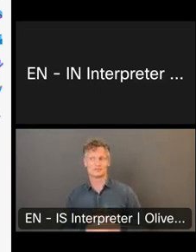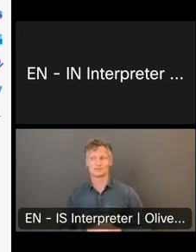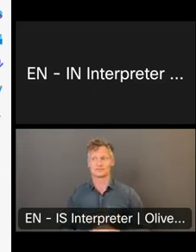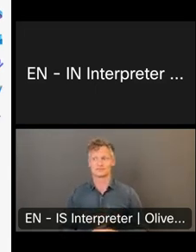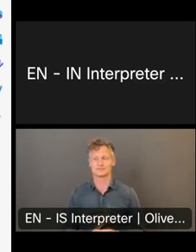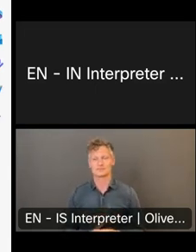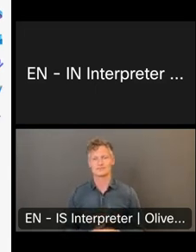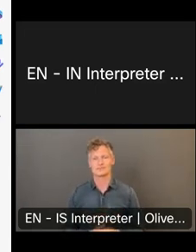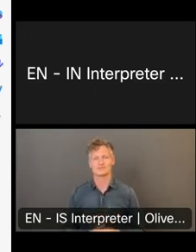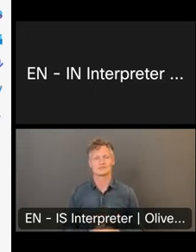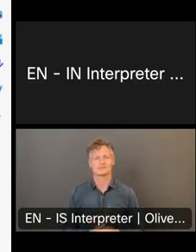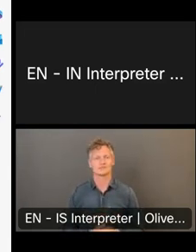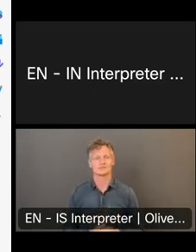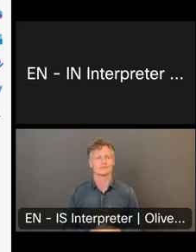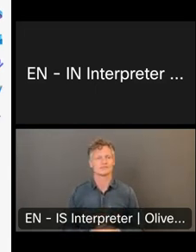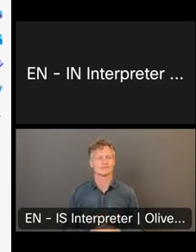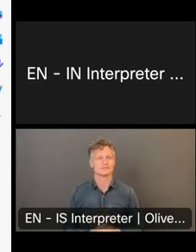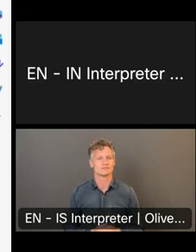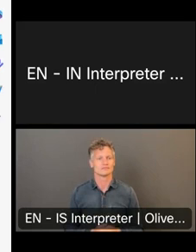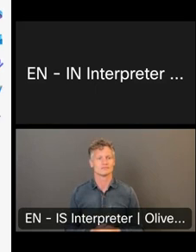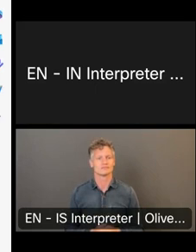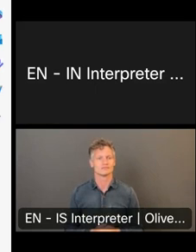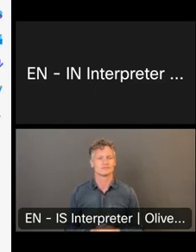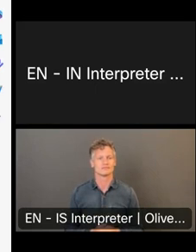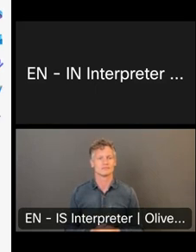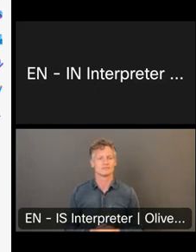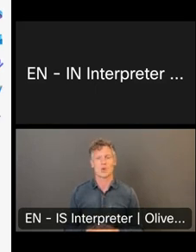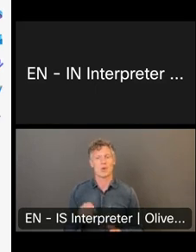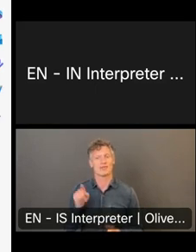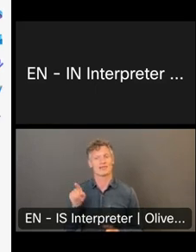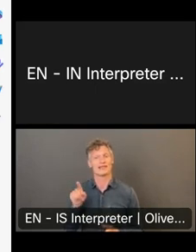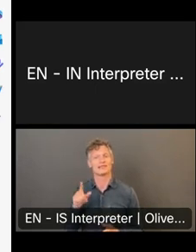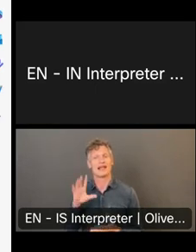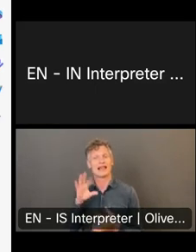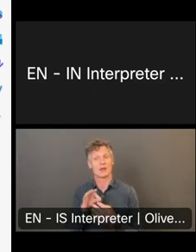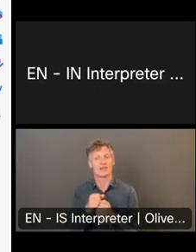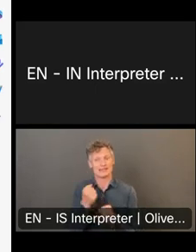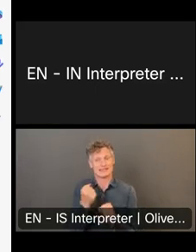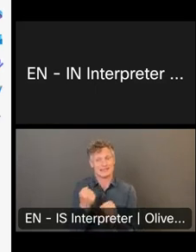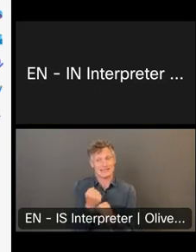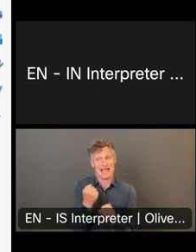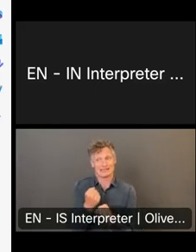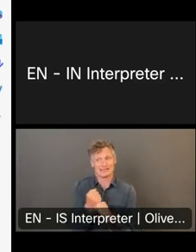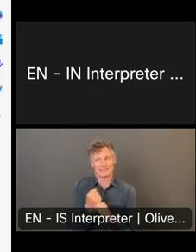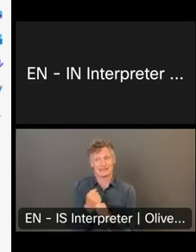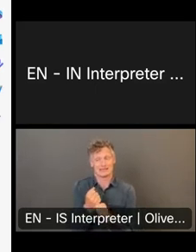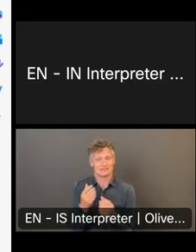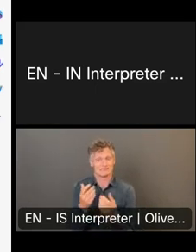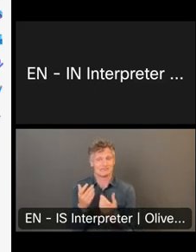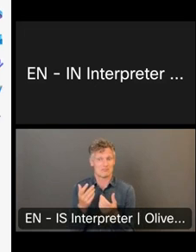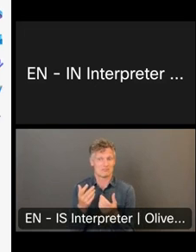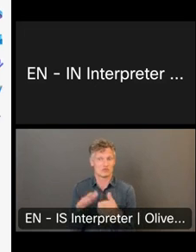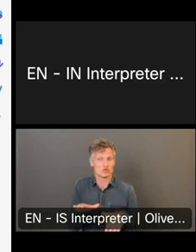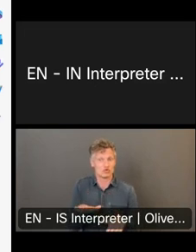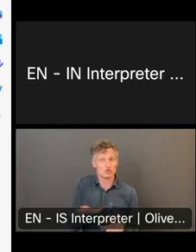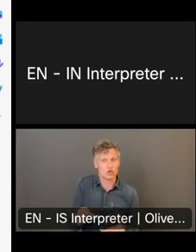the same lack of streamlining or task-oriented efficiency characterizes children's play. Activity where the